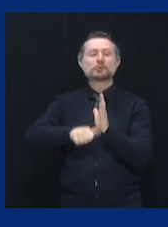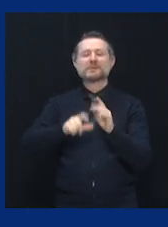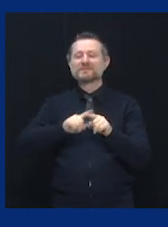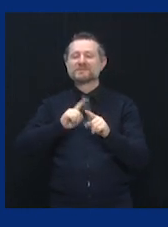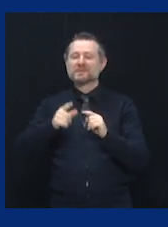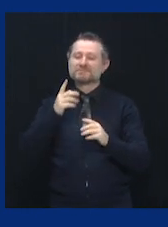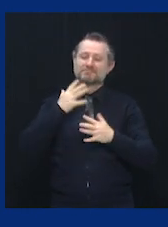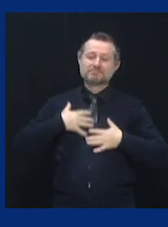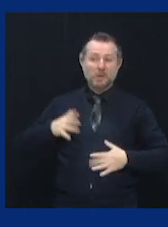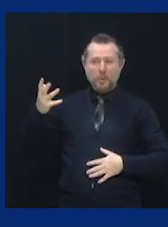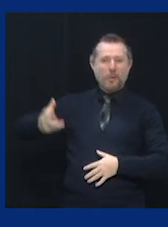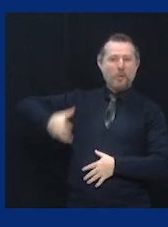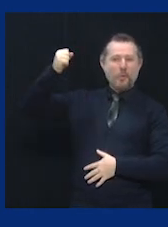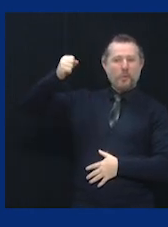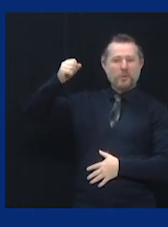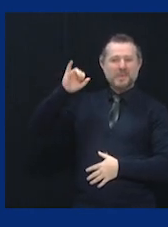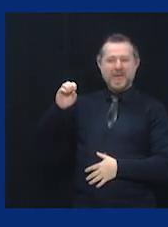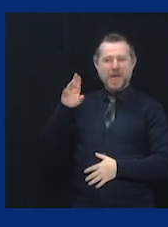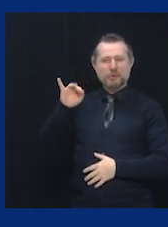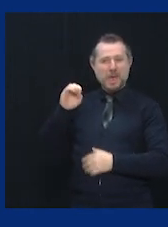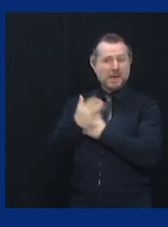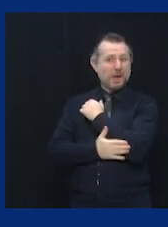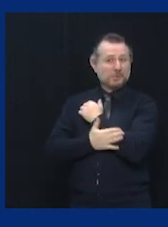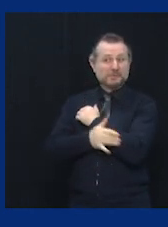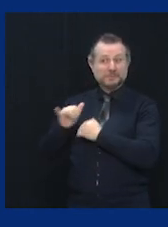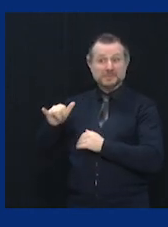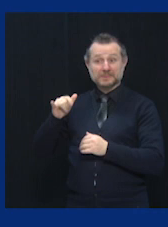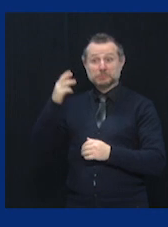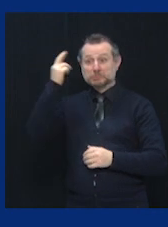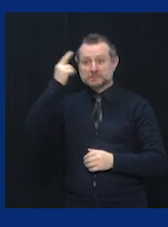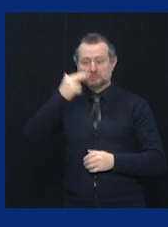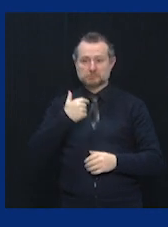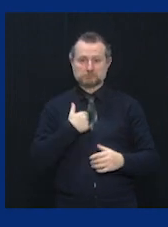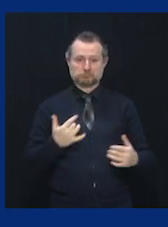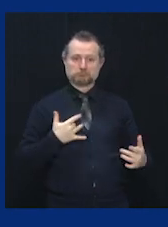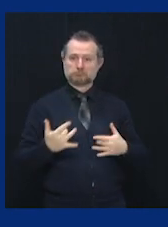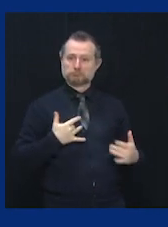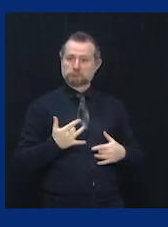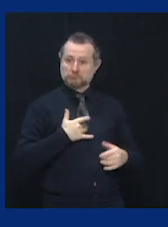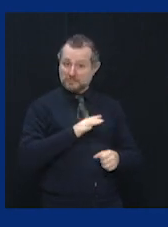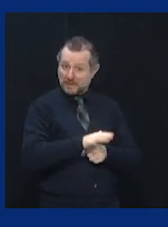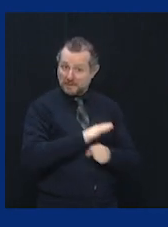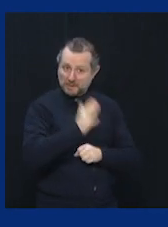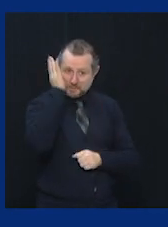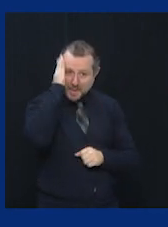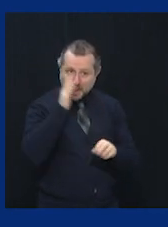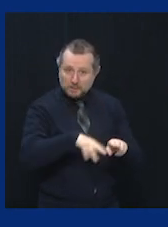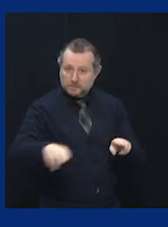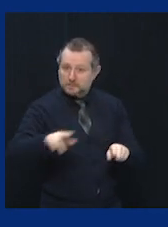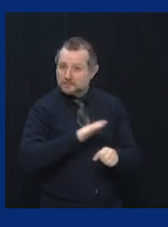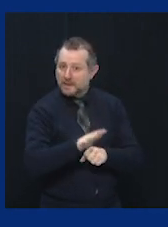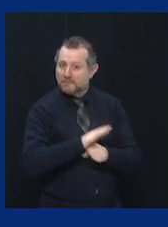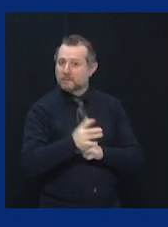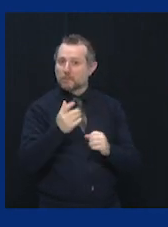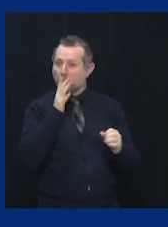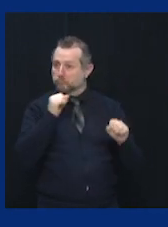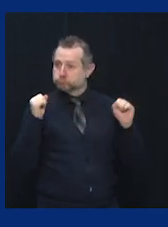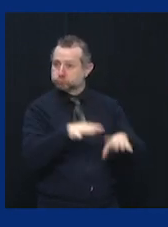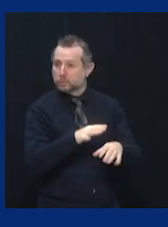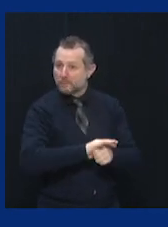County because we wanted to make sure we had enough hospital capacity for that spike. That we now